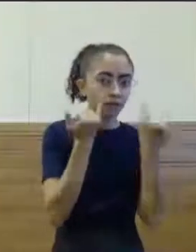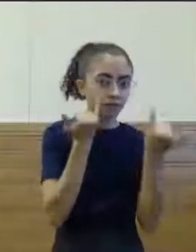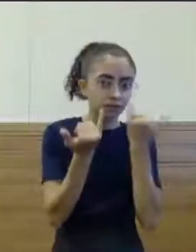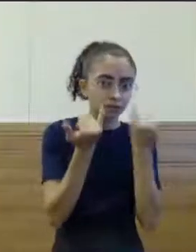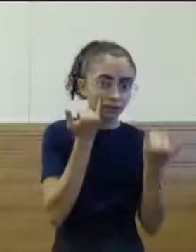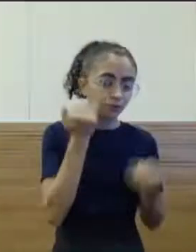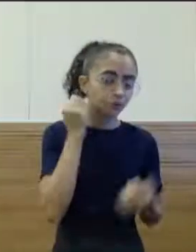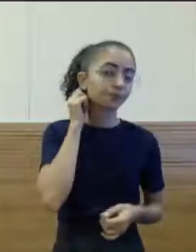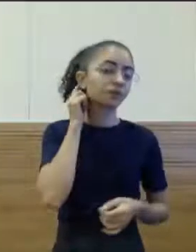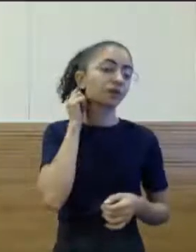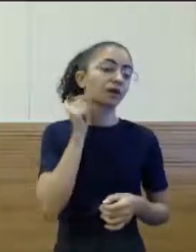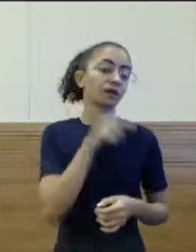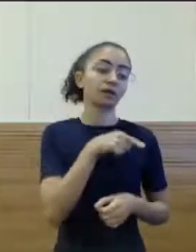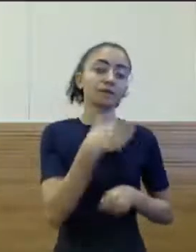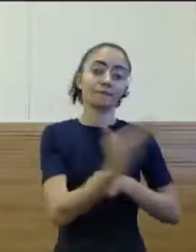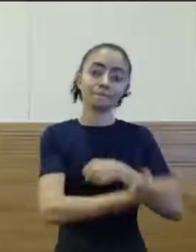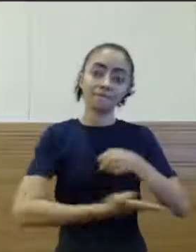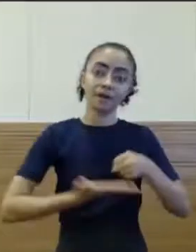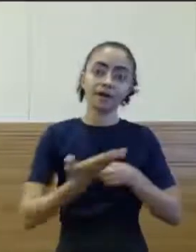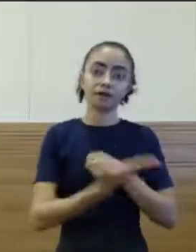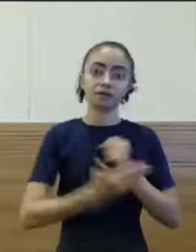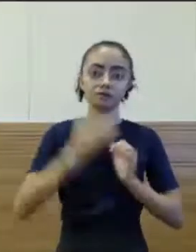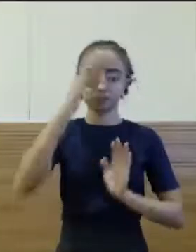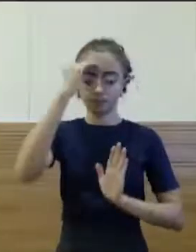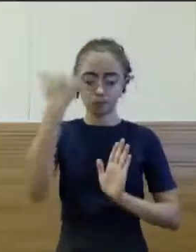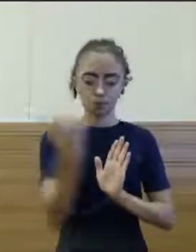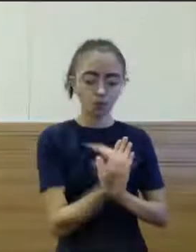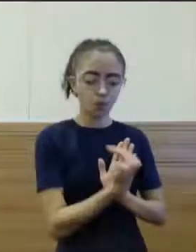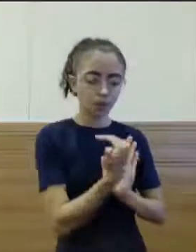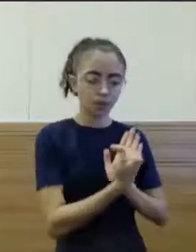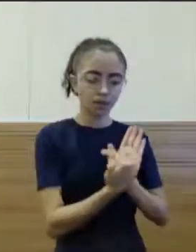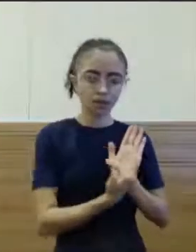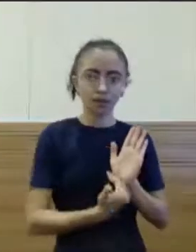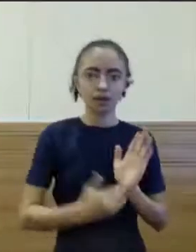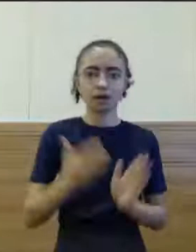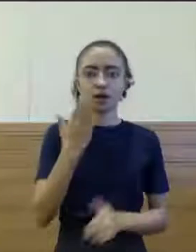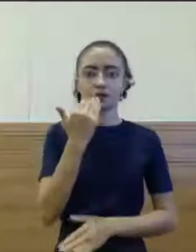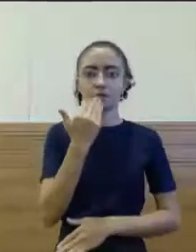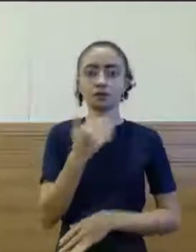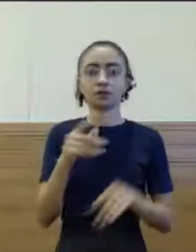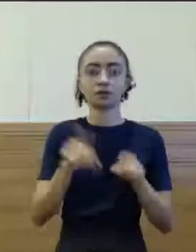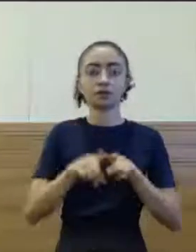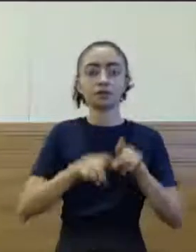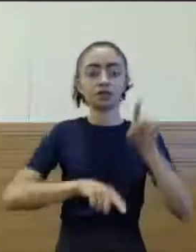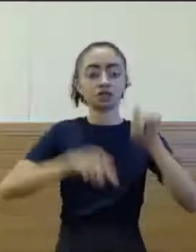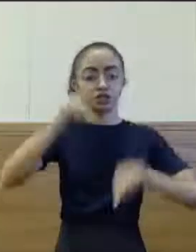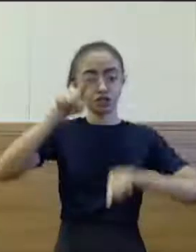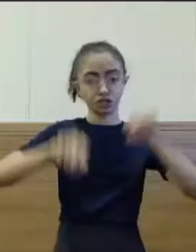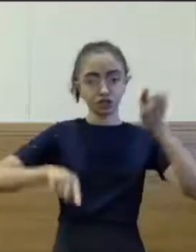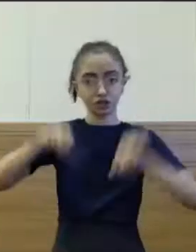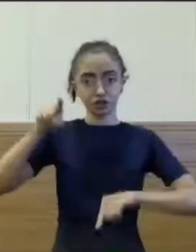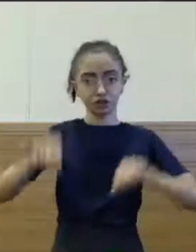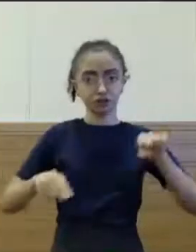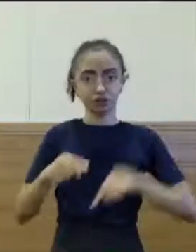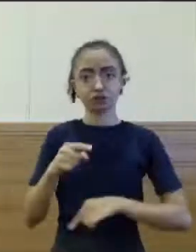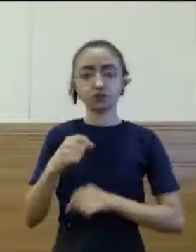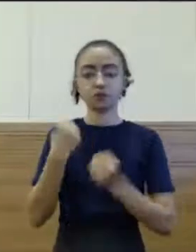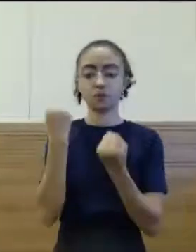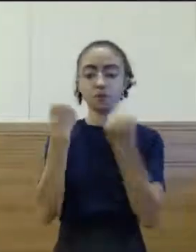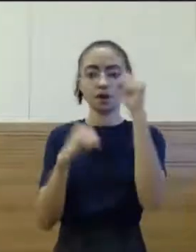so that will come with the food guide. And, according to the level of processing, and